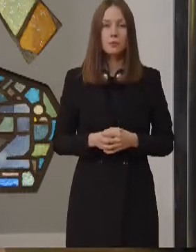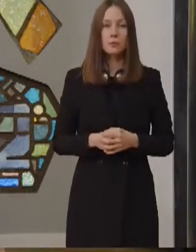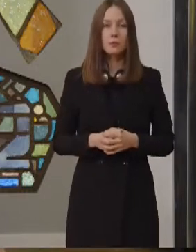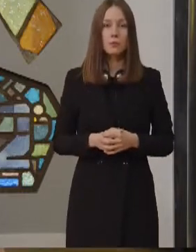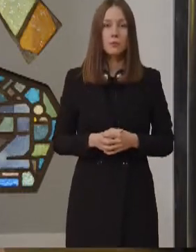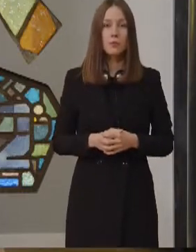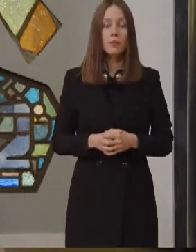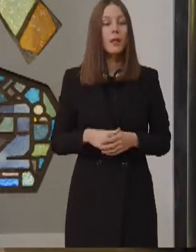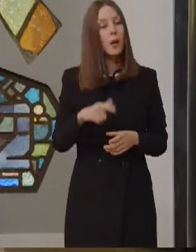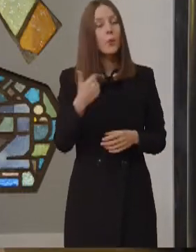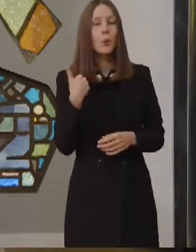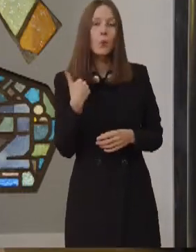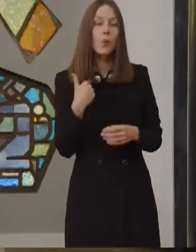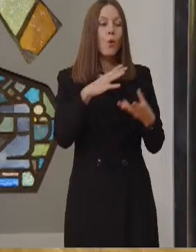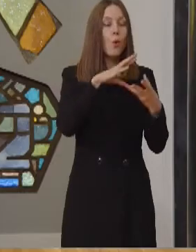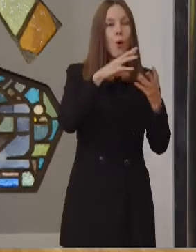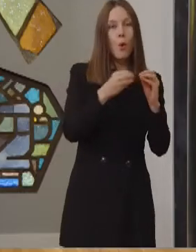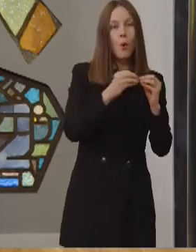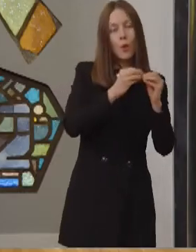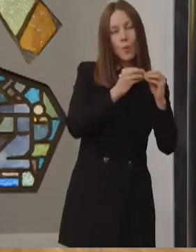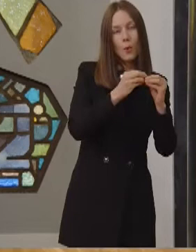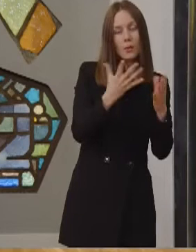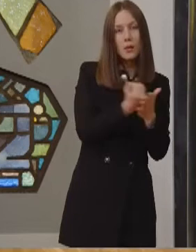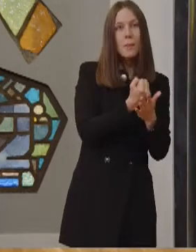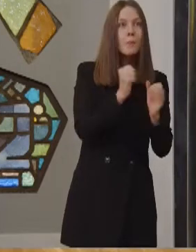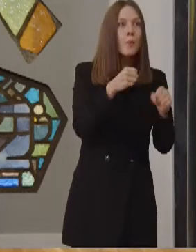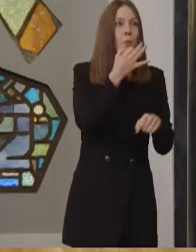about? Well,